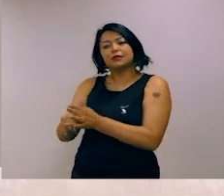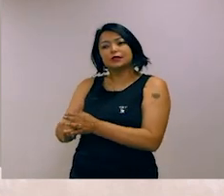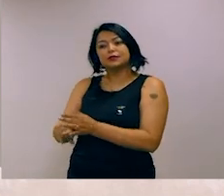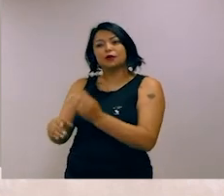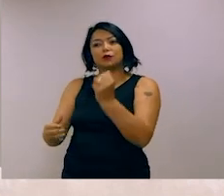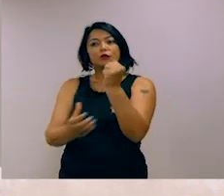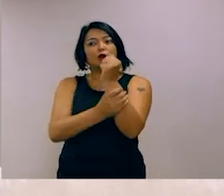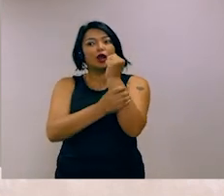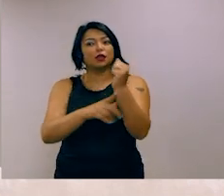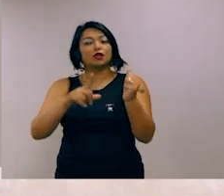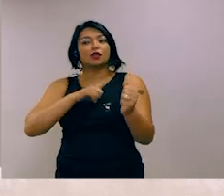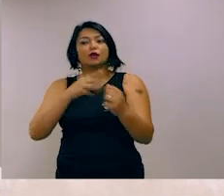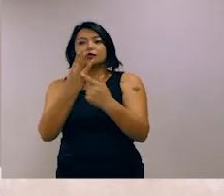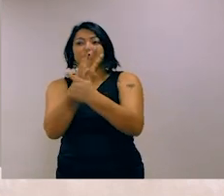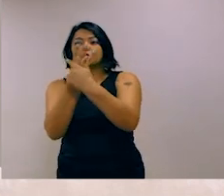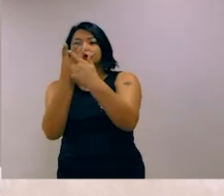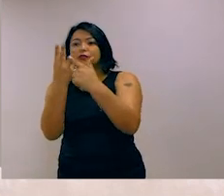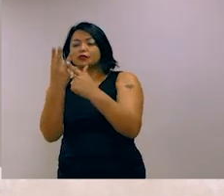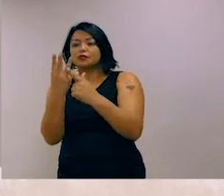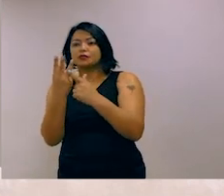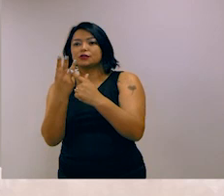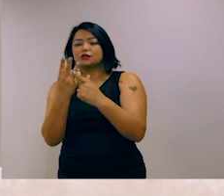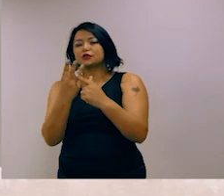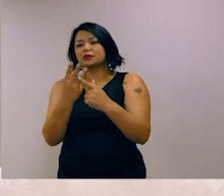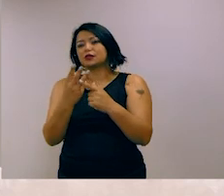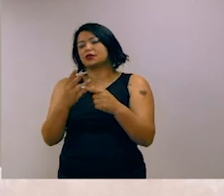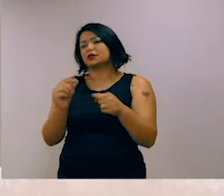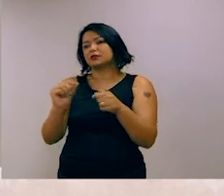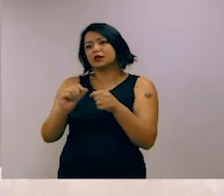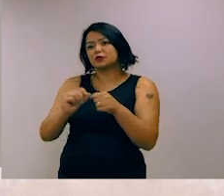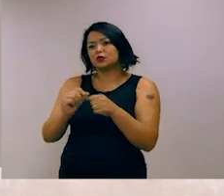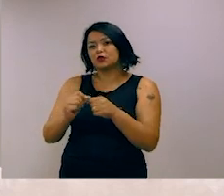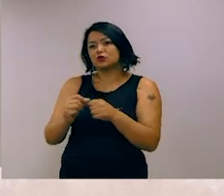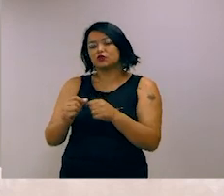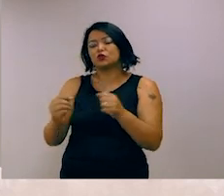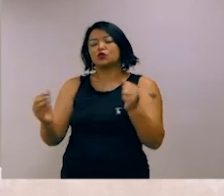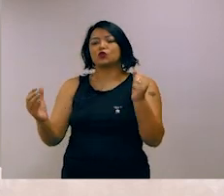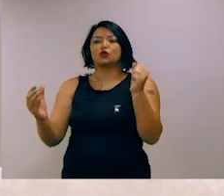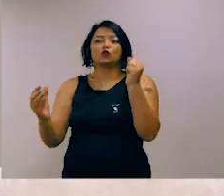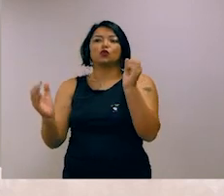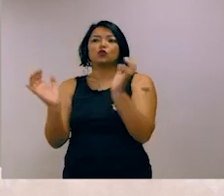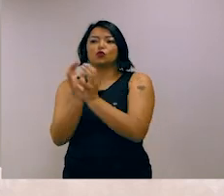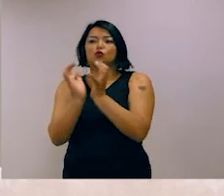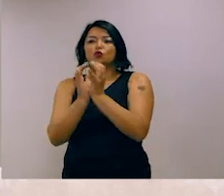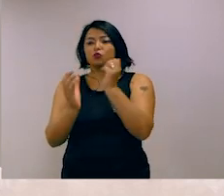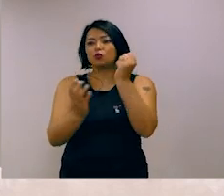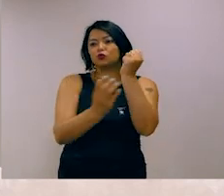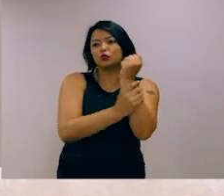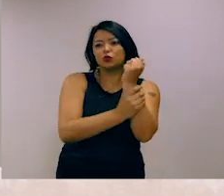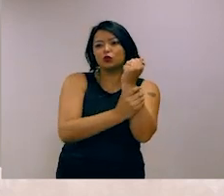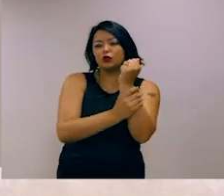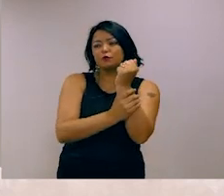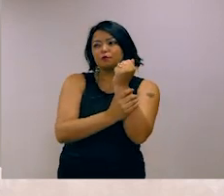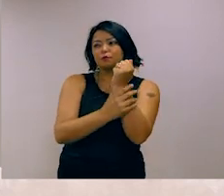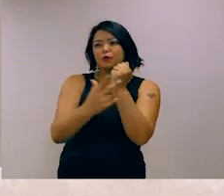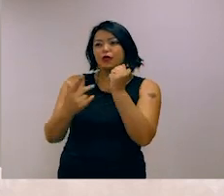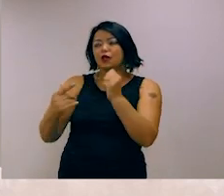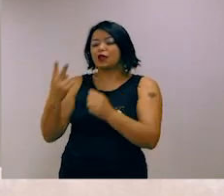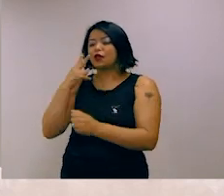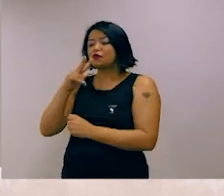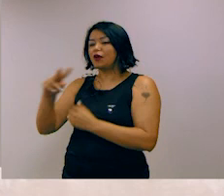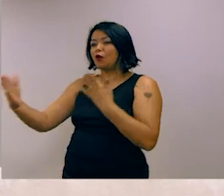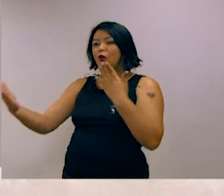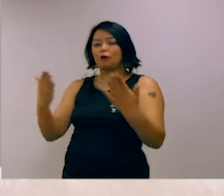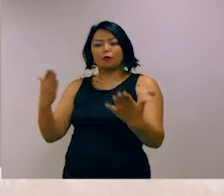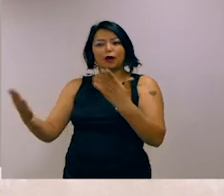of course, with a control group where we can compare all the different treatments to. So now remember again that negative